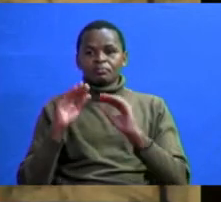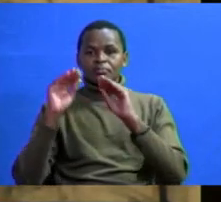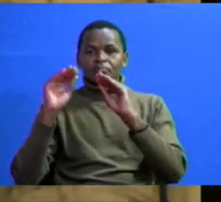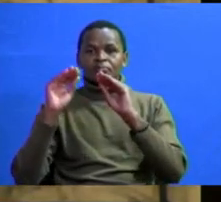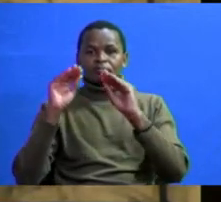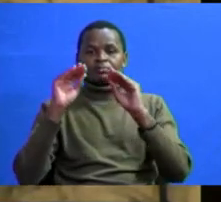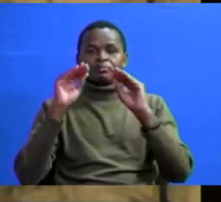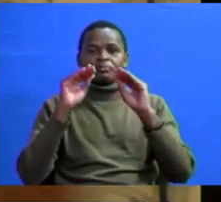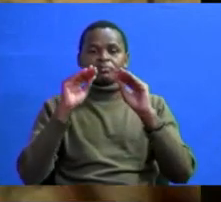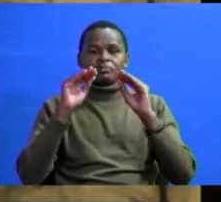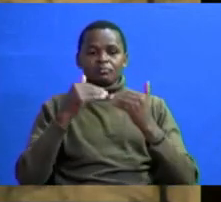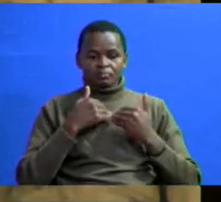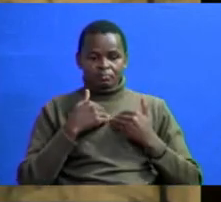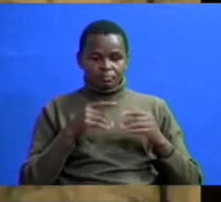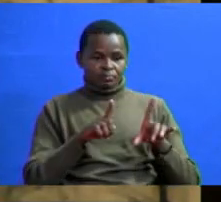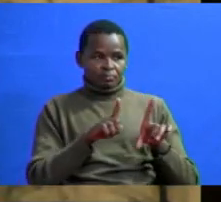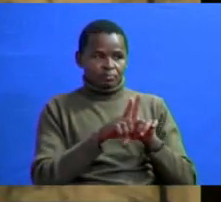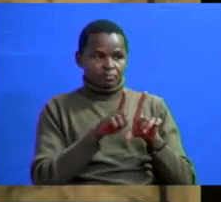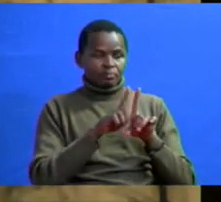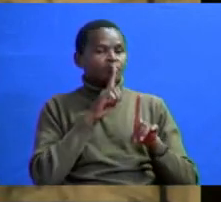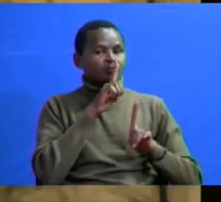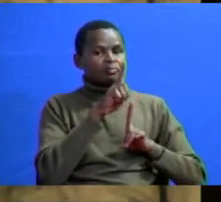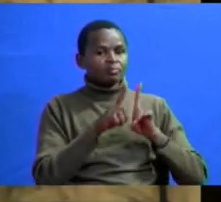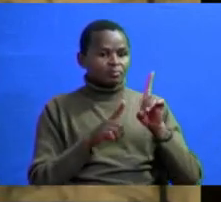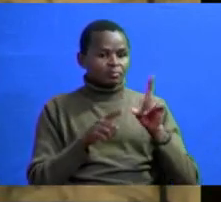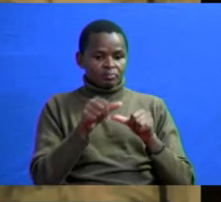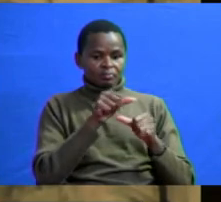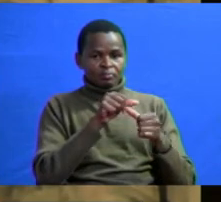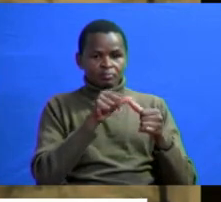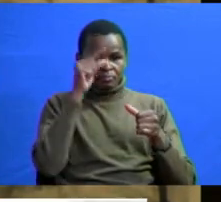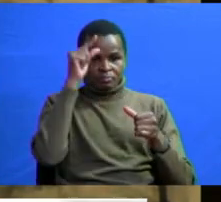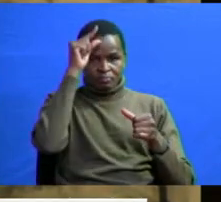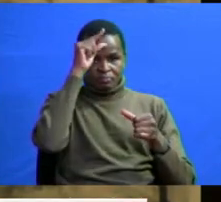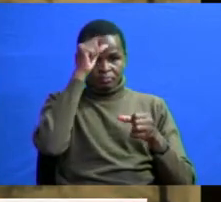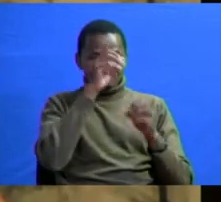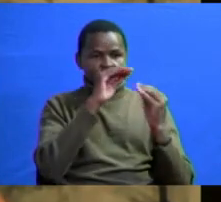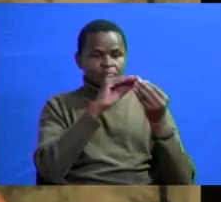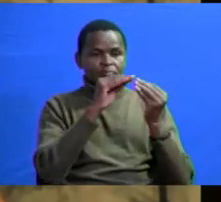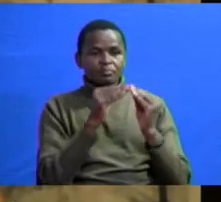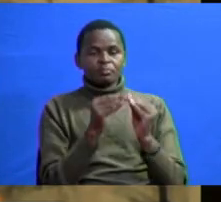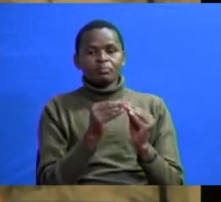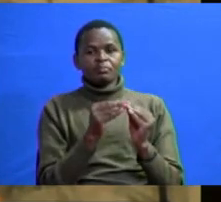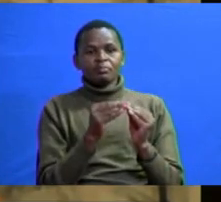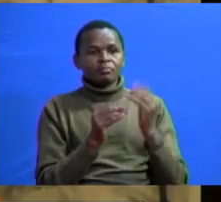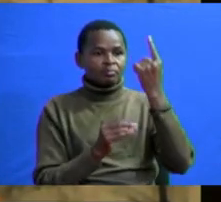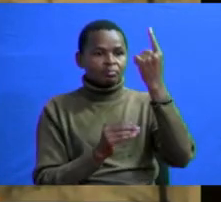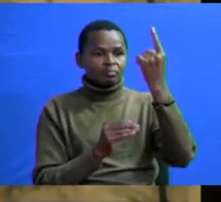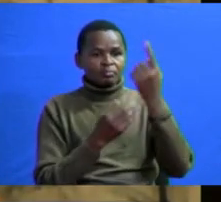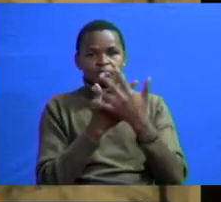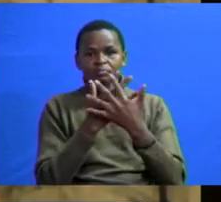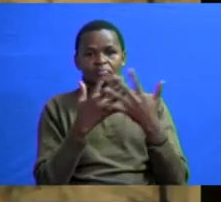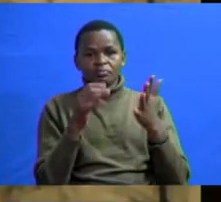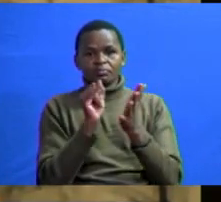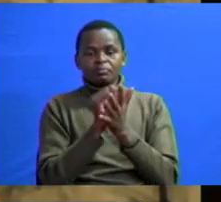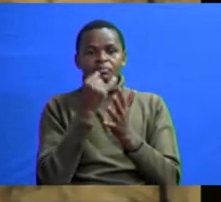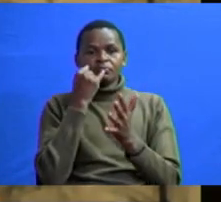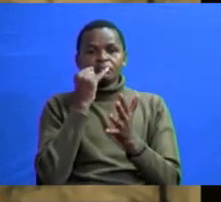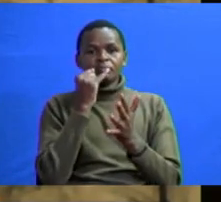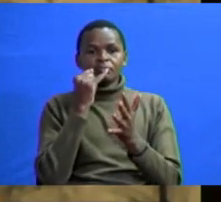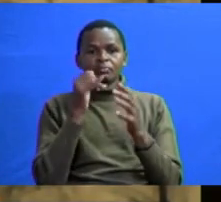sensitization, and we can also still talk to the government to create more facilities. One facility that is